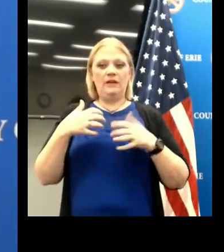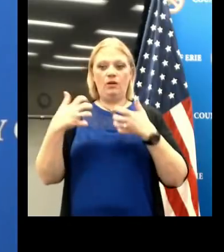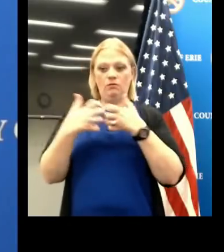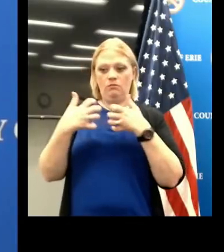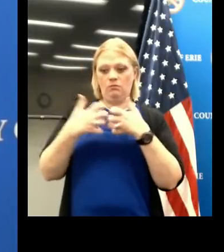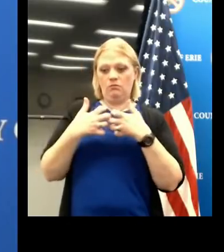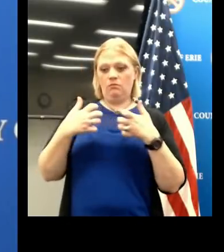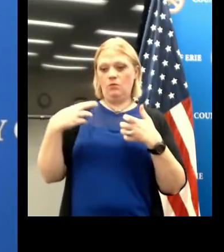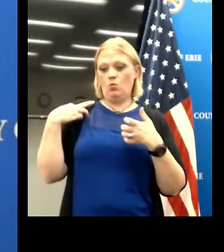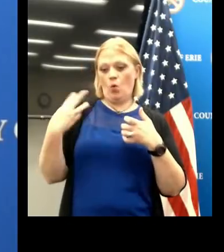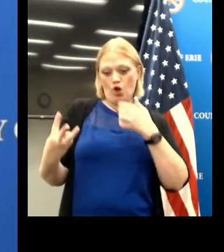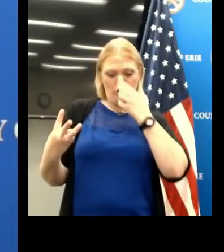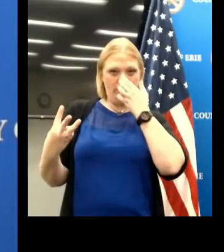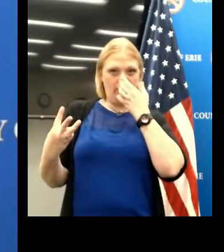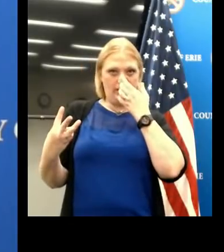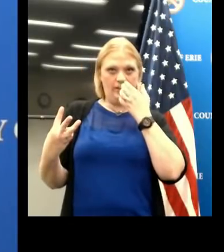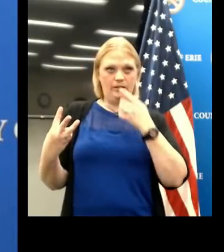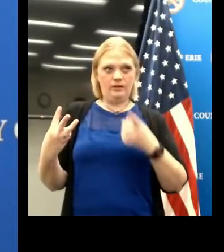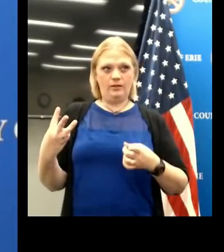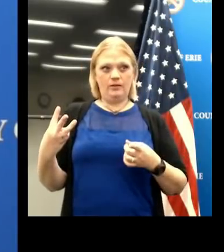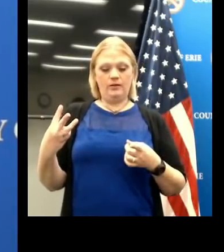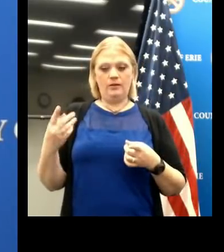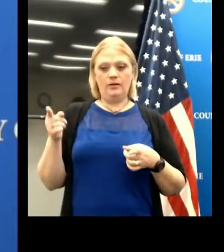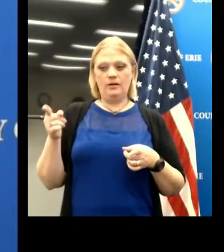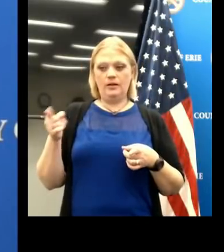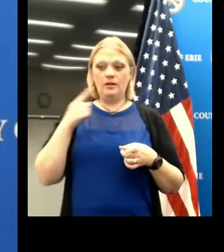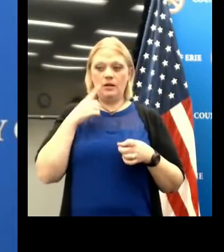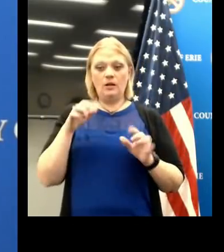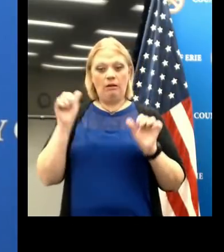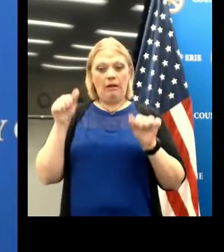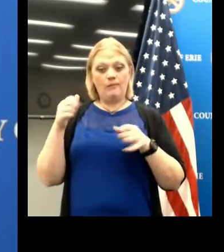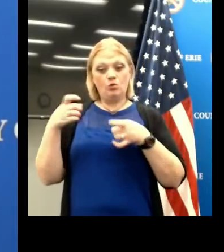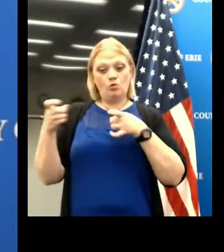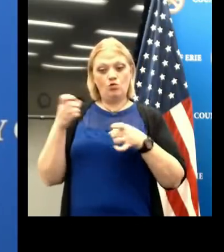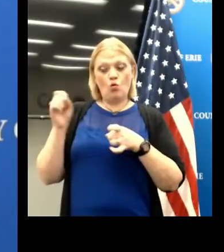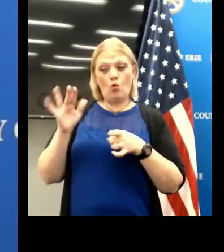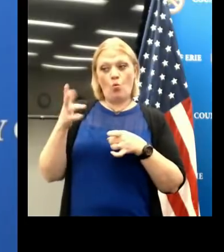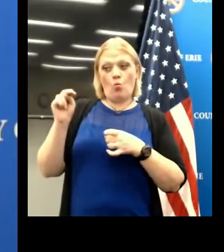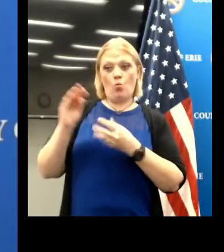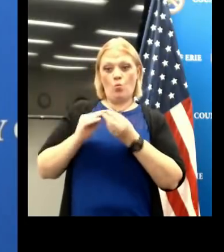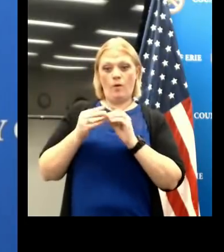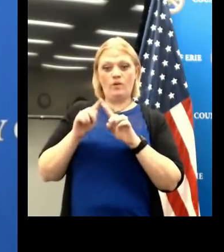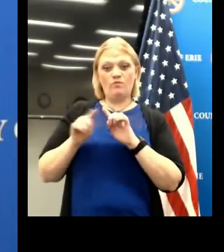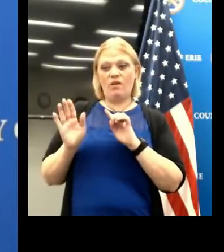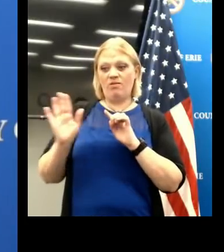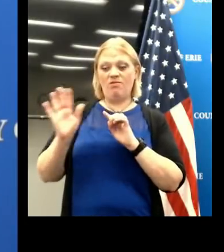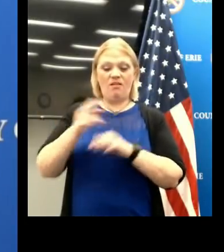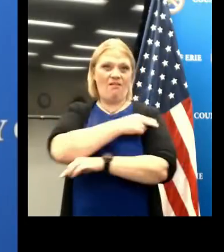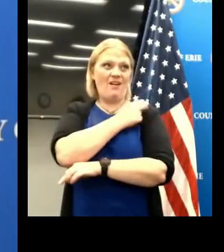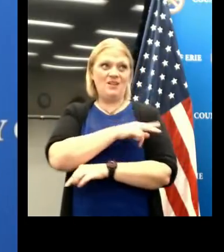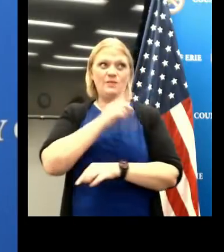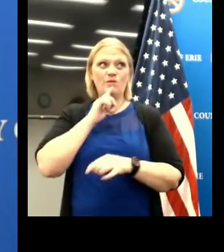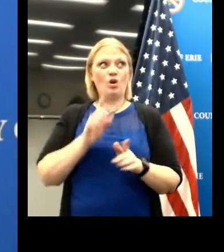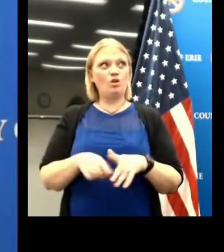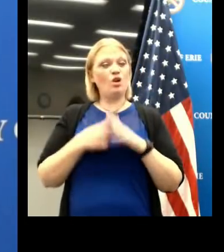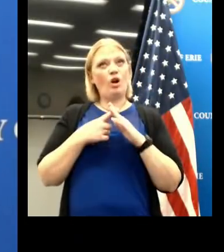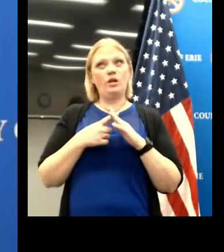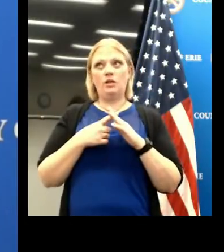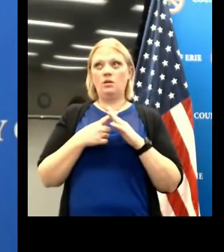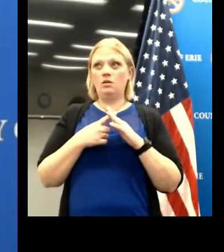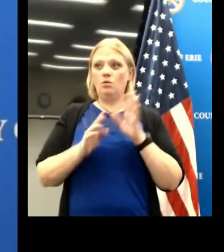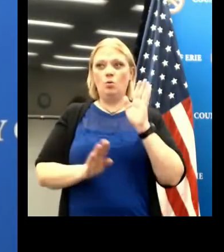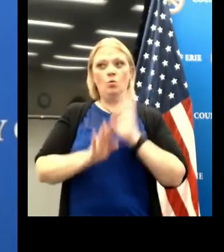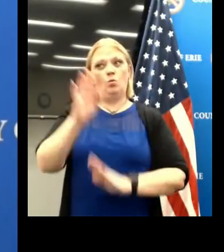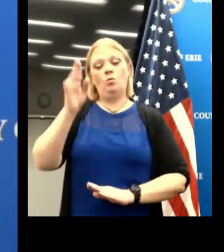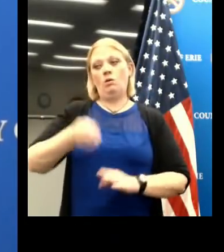County, Washington, said they've been able to control their own numbers, but their own hospitalizations are starting to go very high